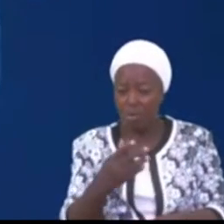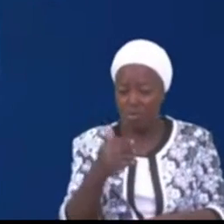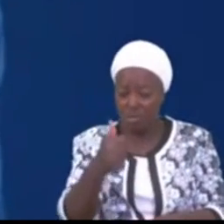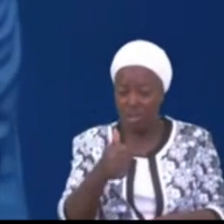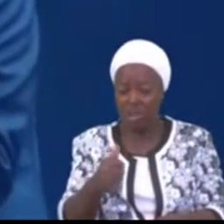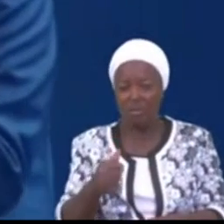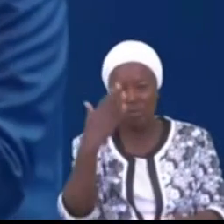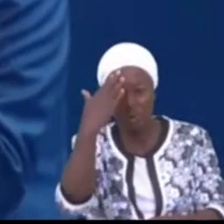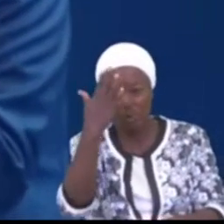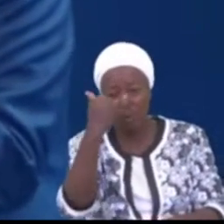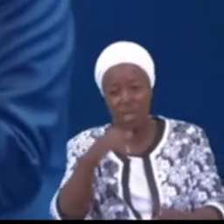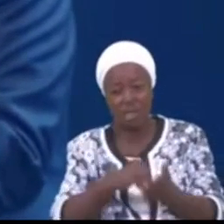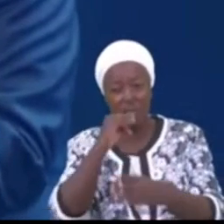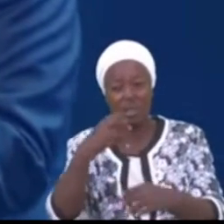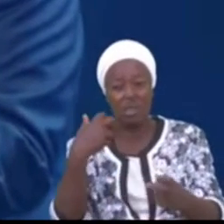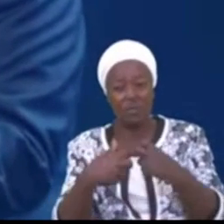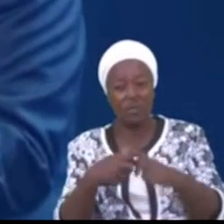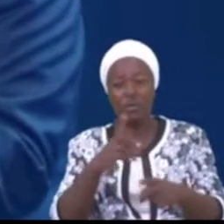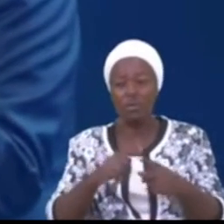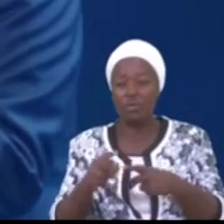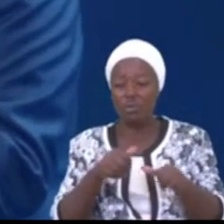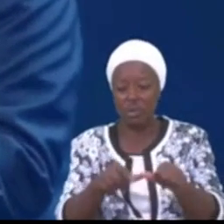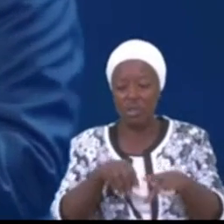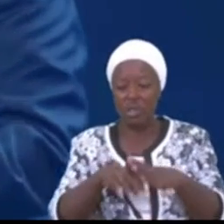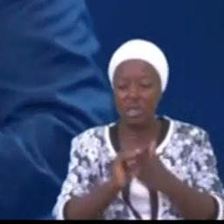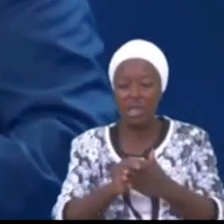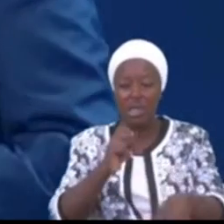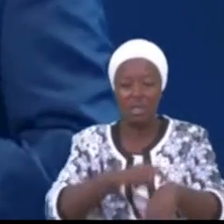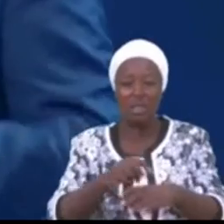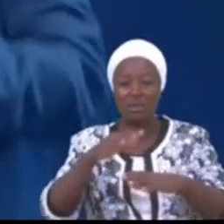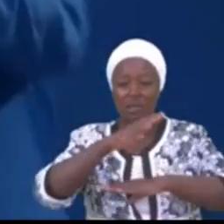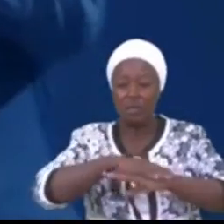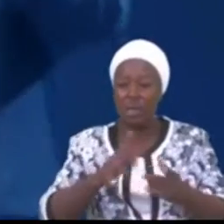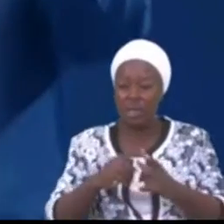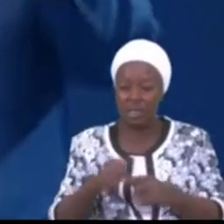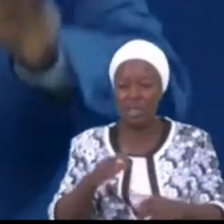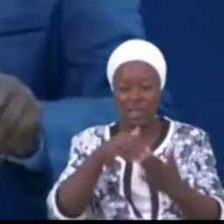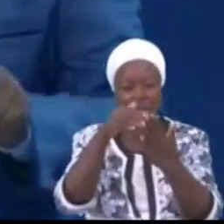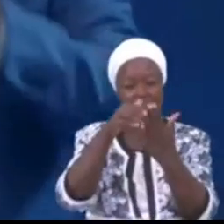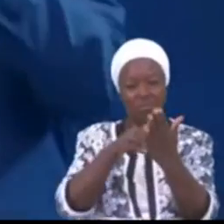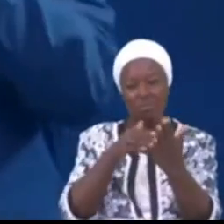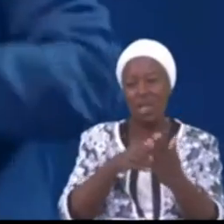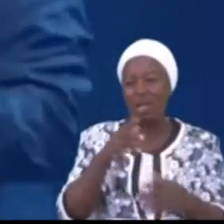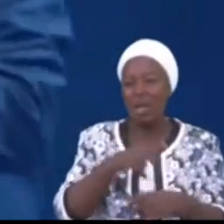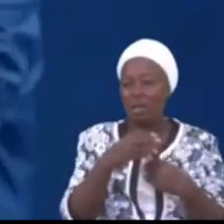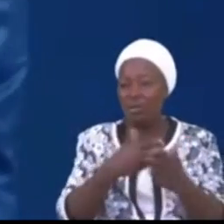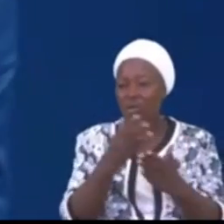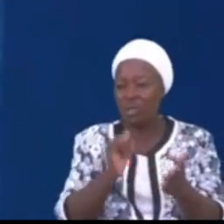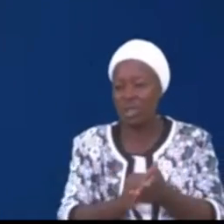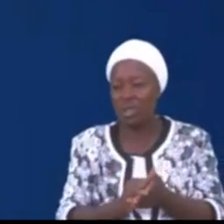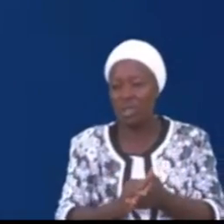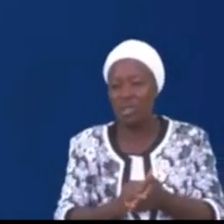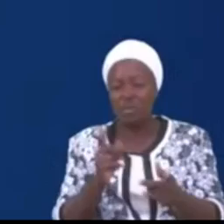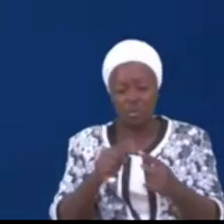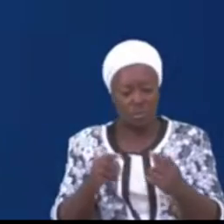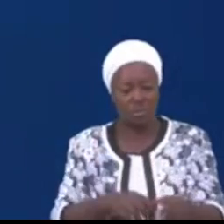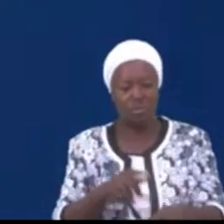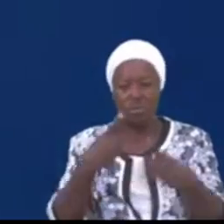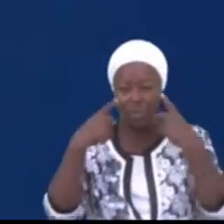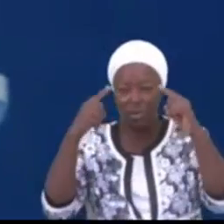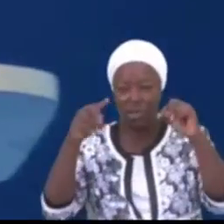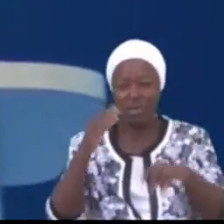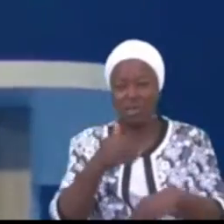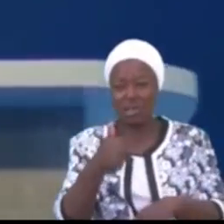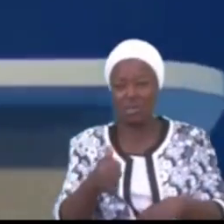to continue in their timetable and the schedule of study? All alone, difficult. But when you come to